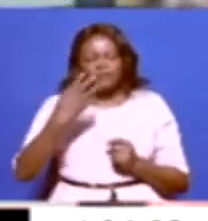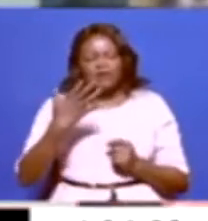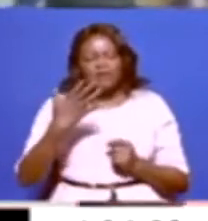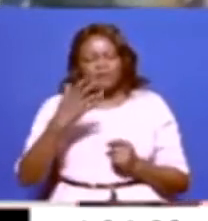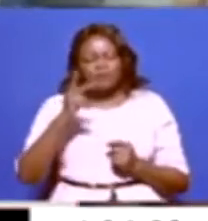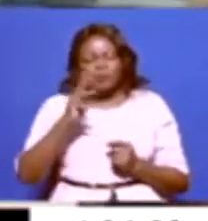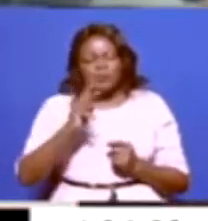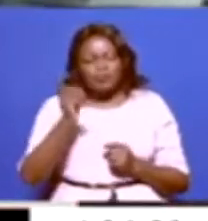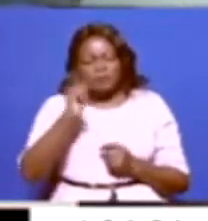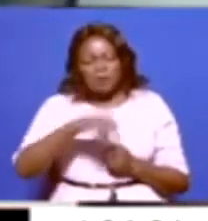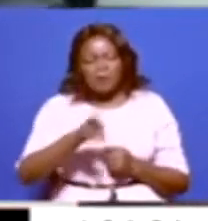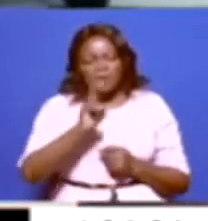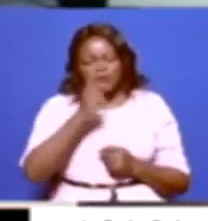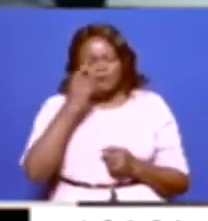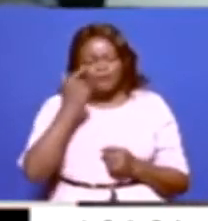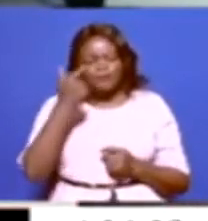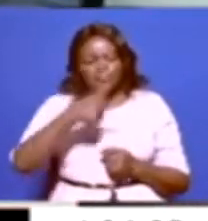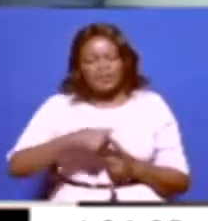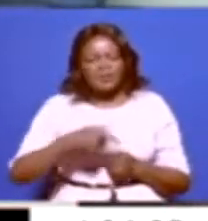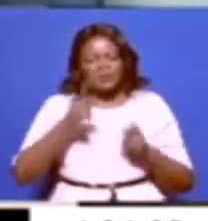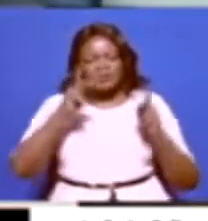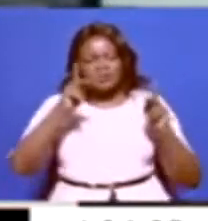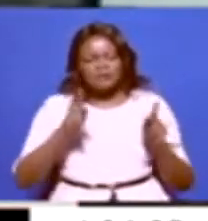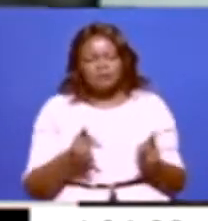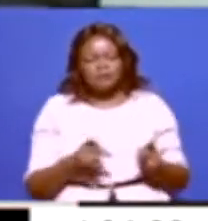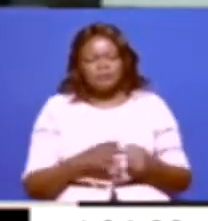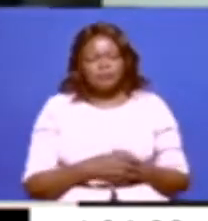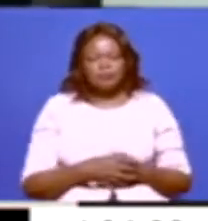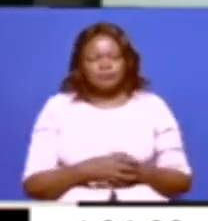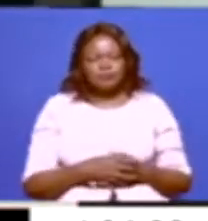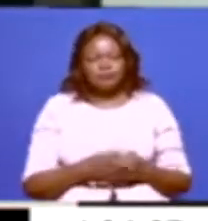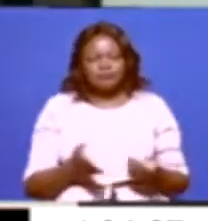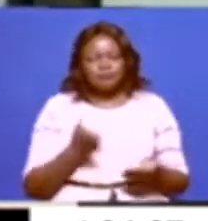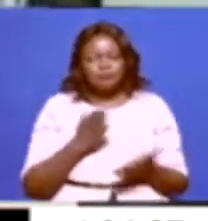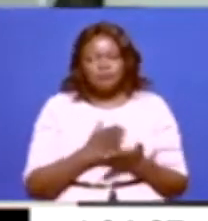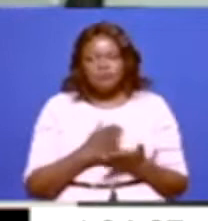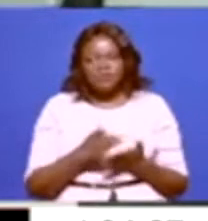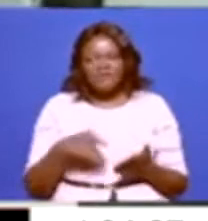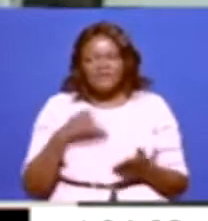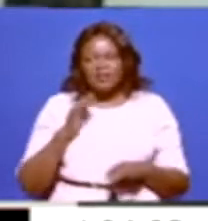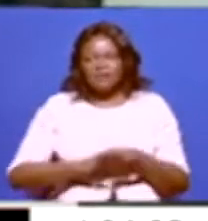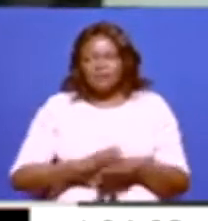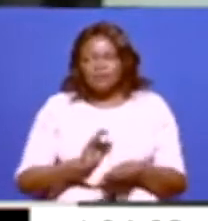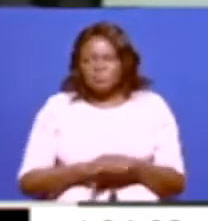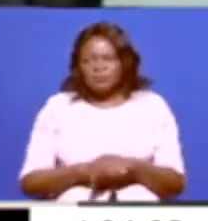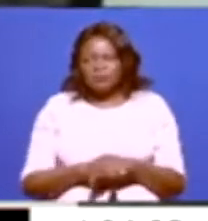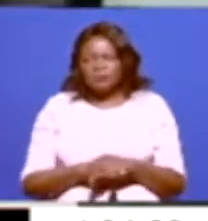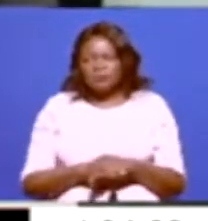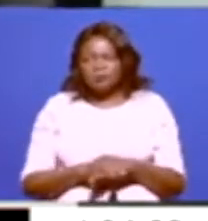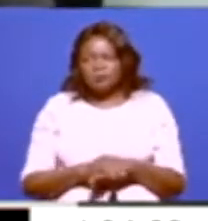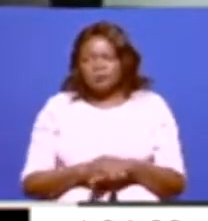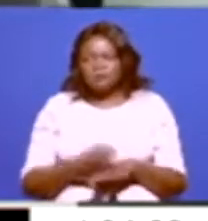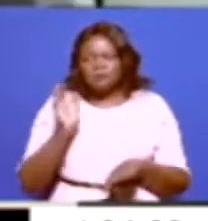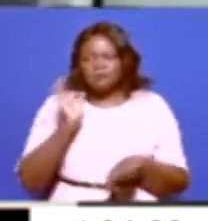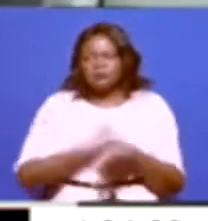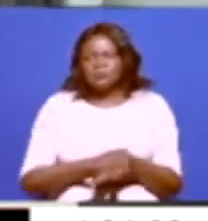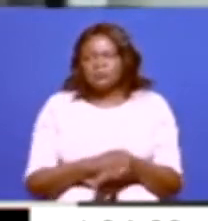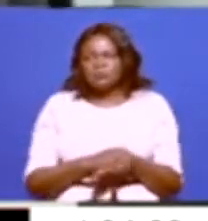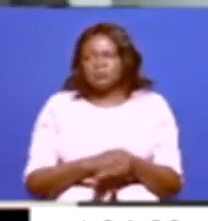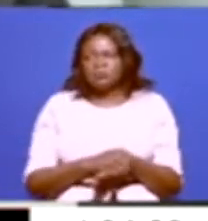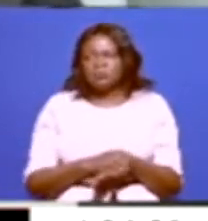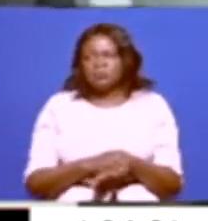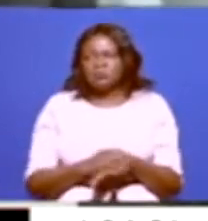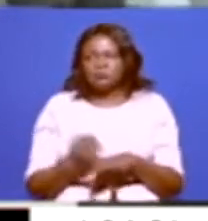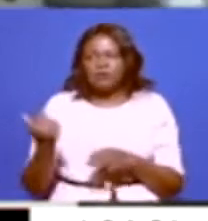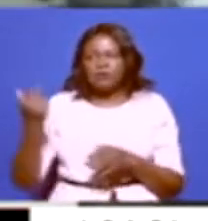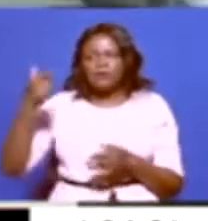kuja kutafuta fuel Kisumu. So at least leo imekuwa vizuri sana. Tumepata at least mafuta imekuja kidogo